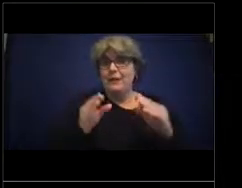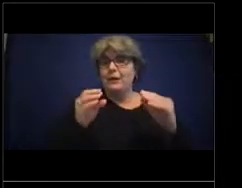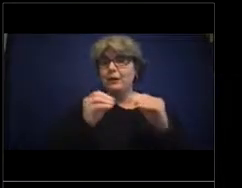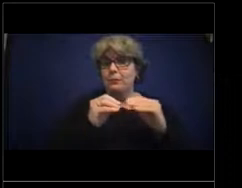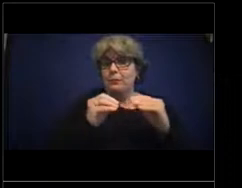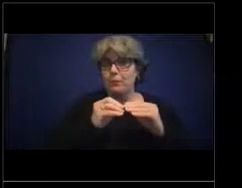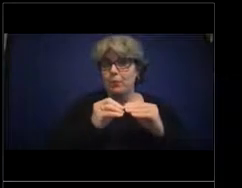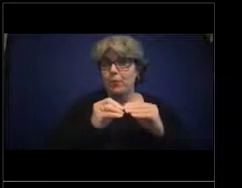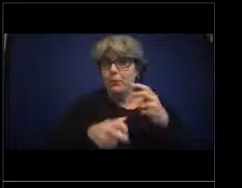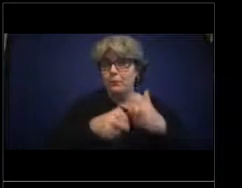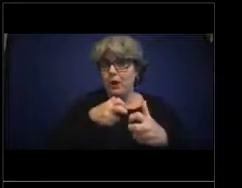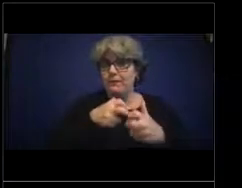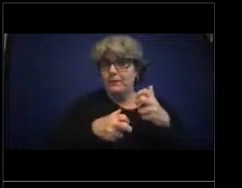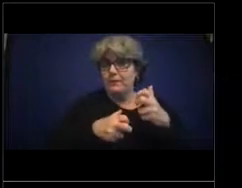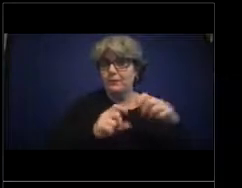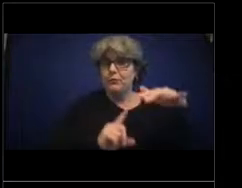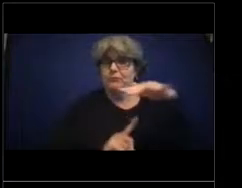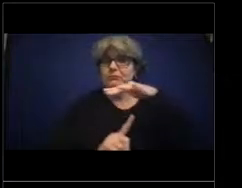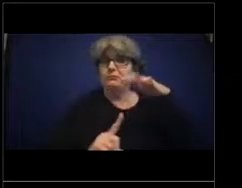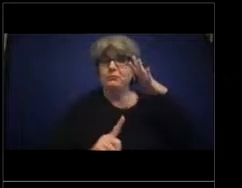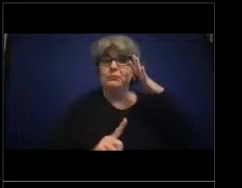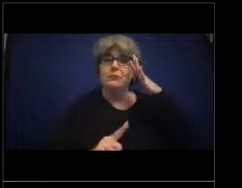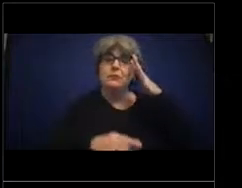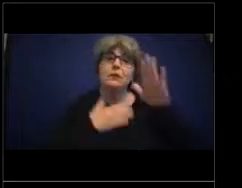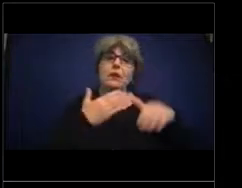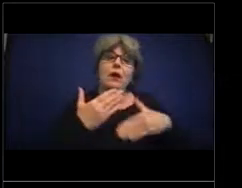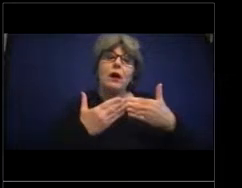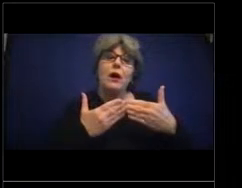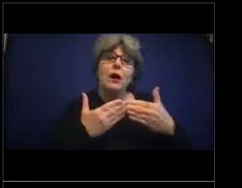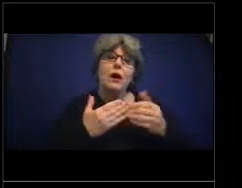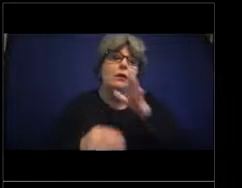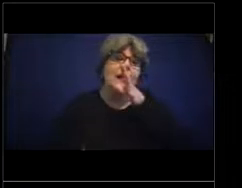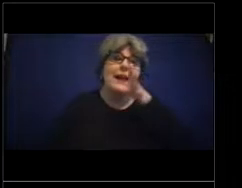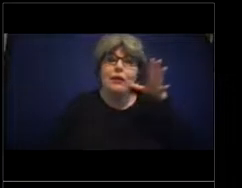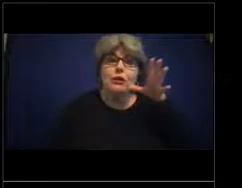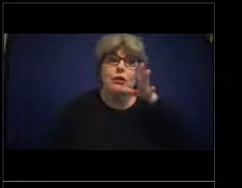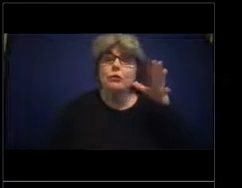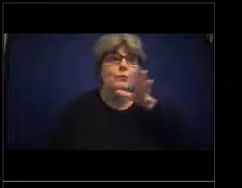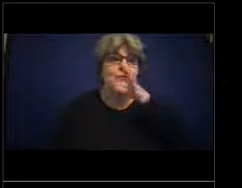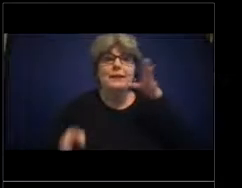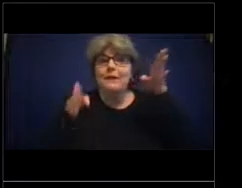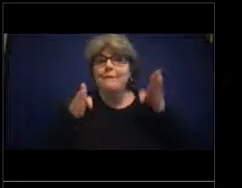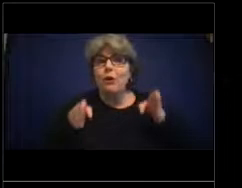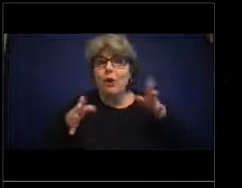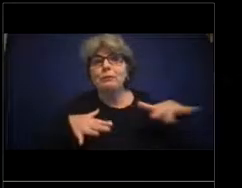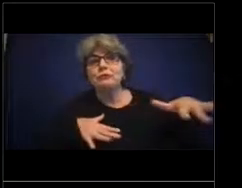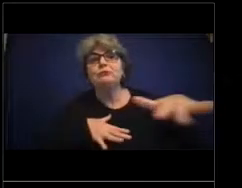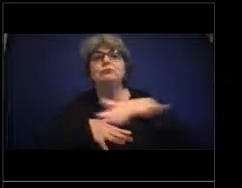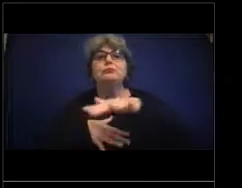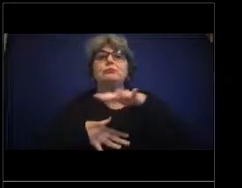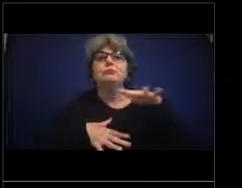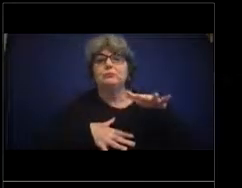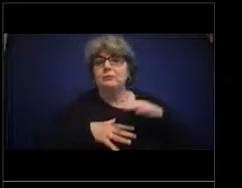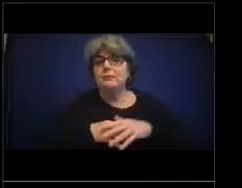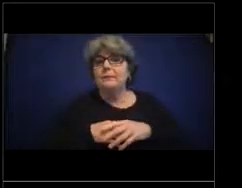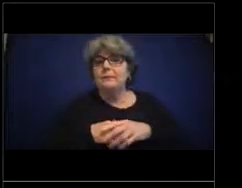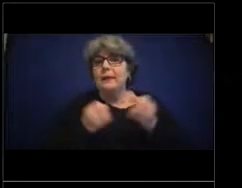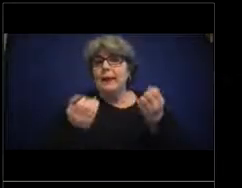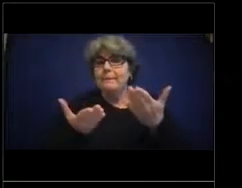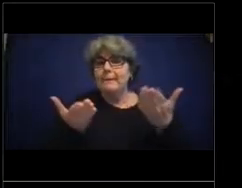environmental hazards. Because if you think about there's a lot of agriculture, a lot of farm fields around there, and there's a lot of things